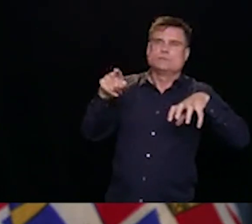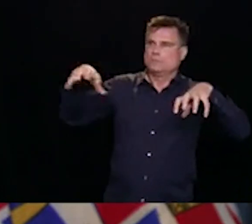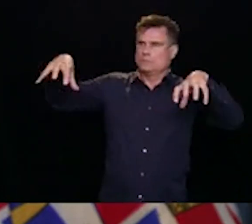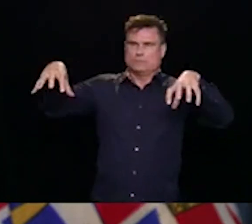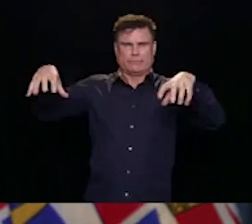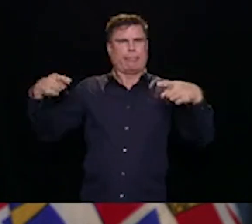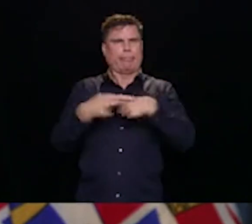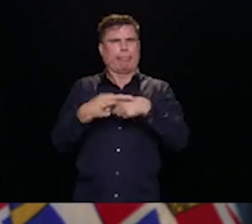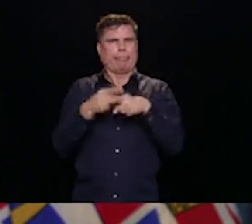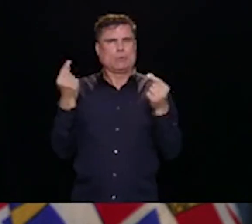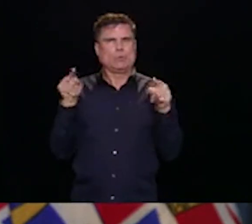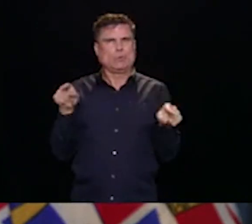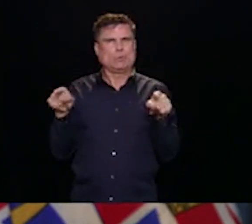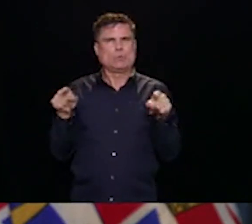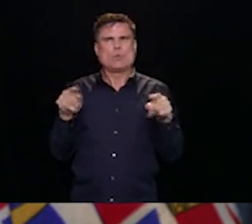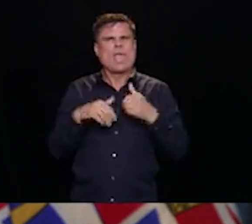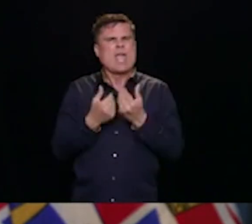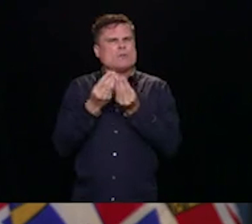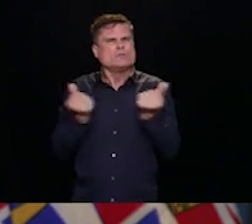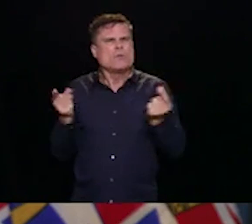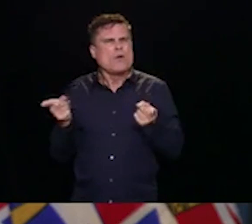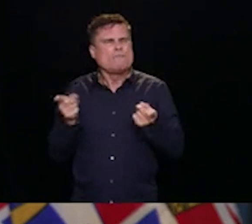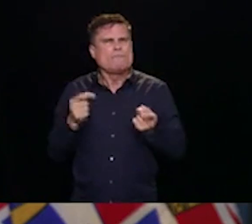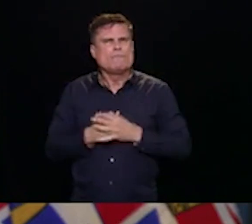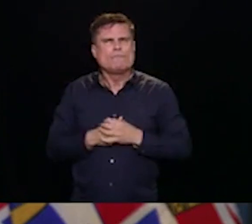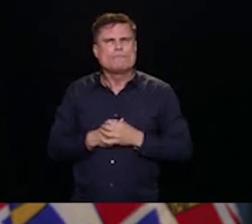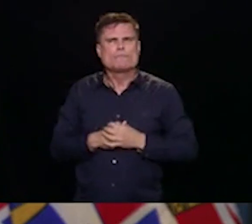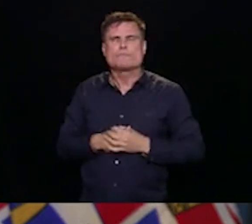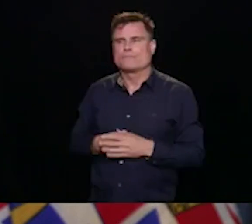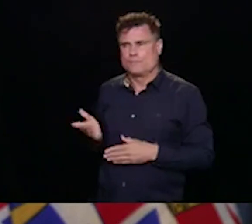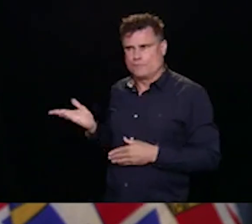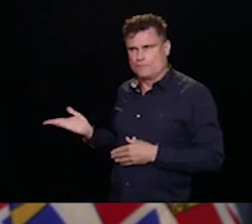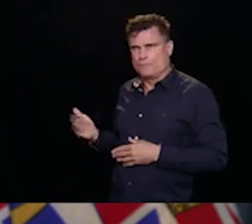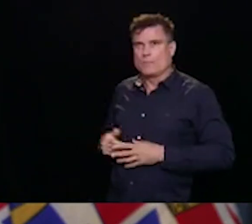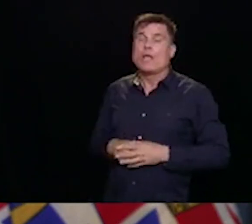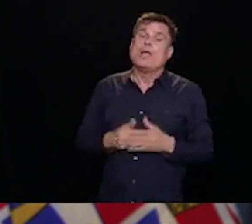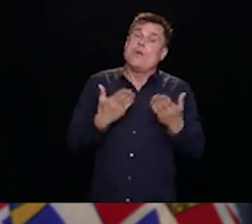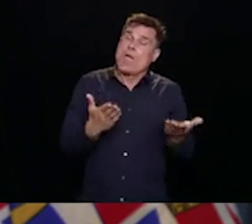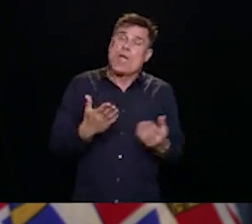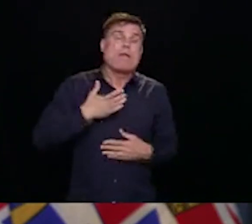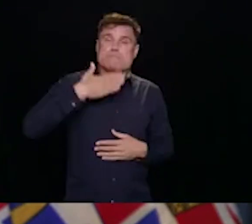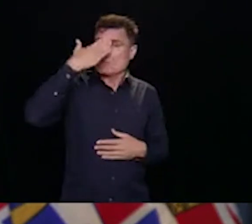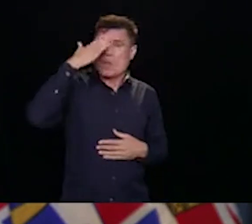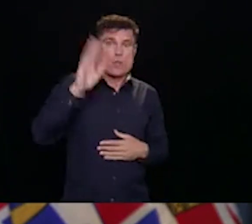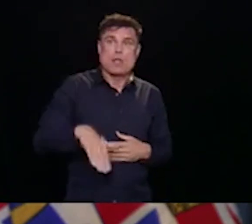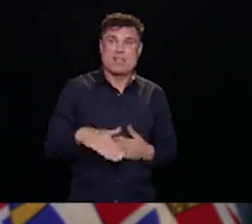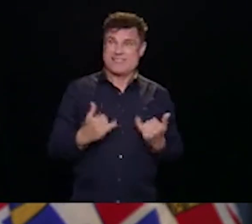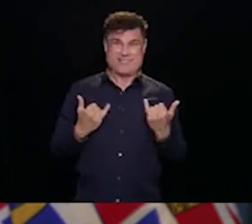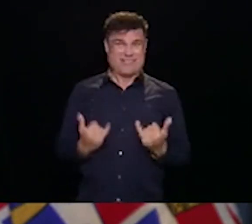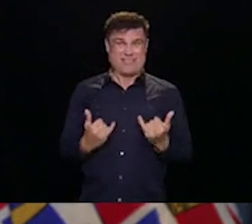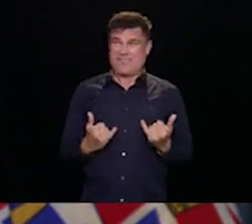do you see a way clear to sort this out? Yeah, I know there's ongoing tables where those discussions